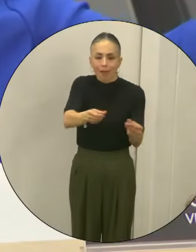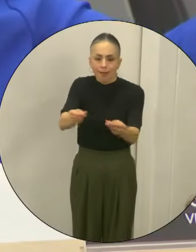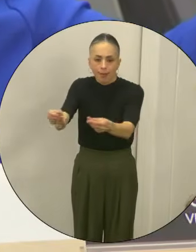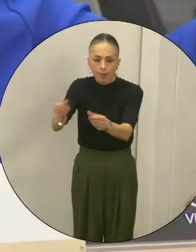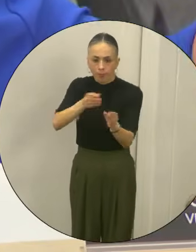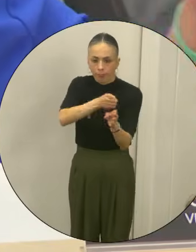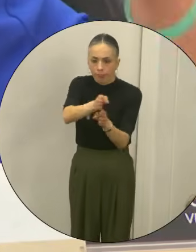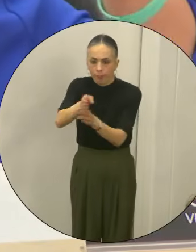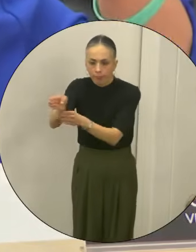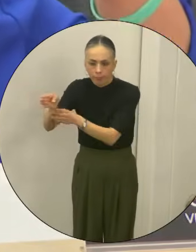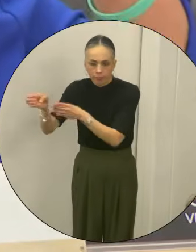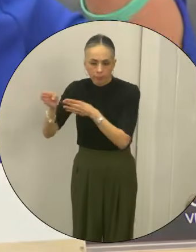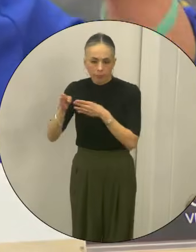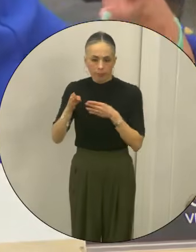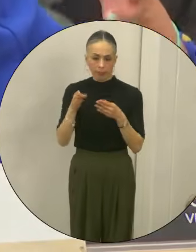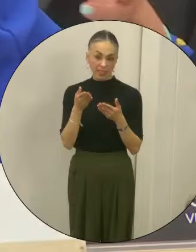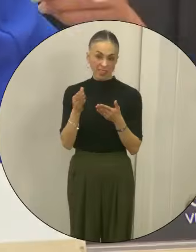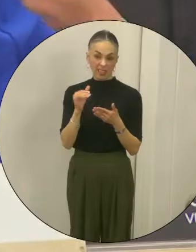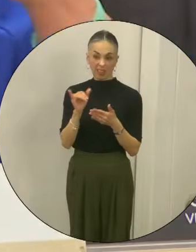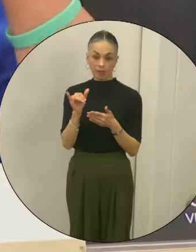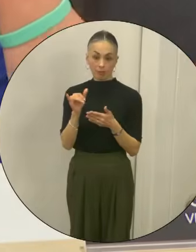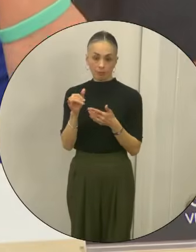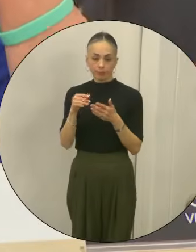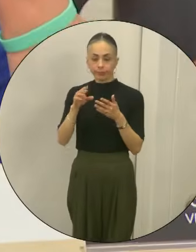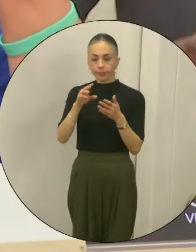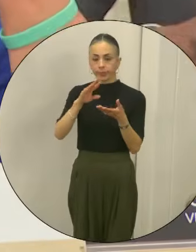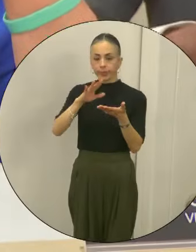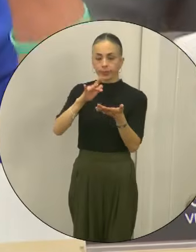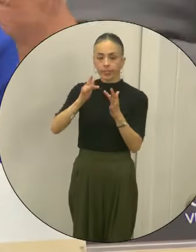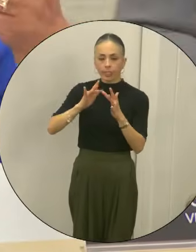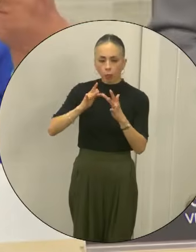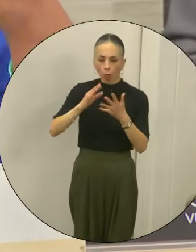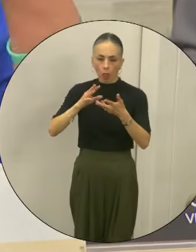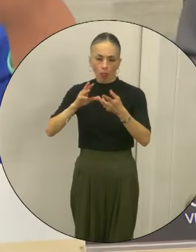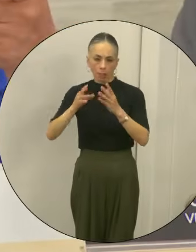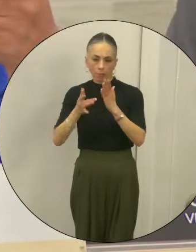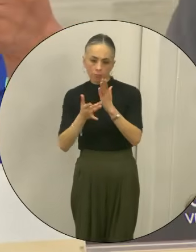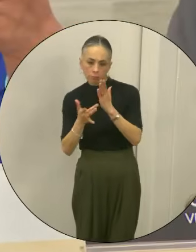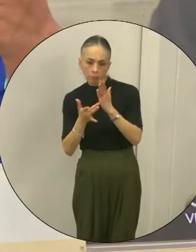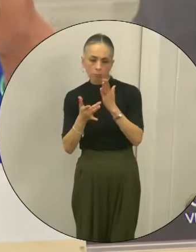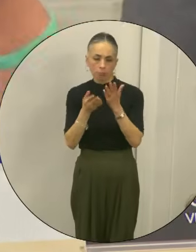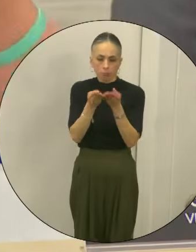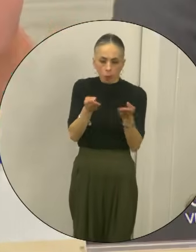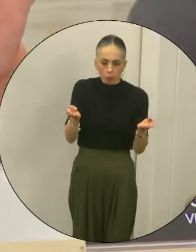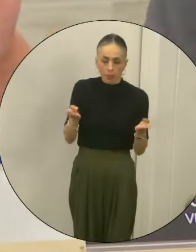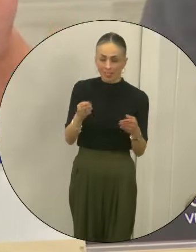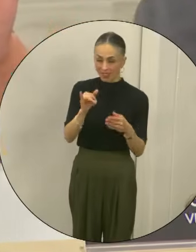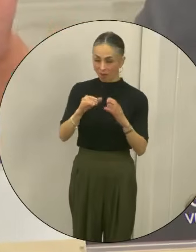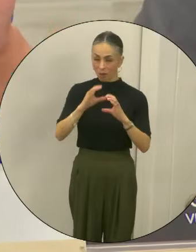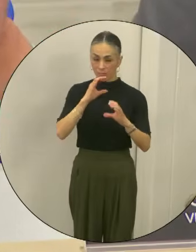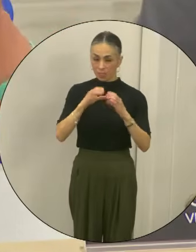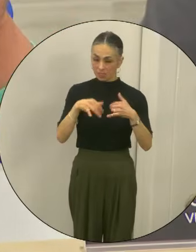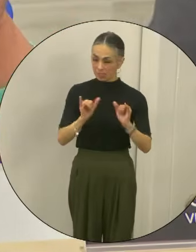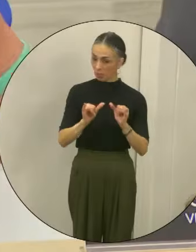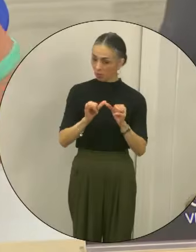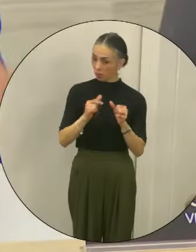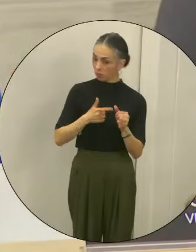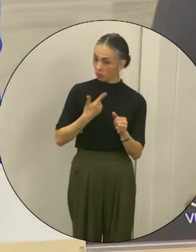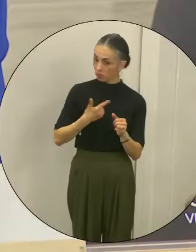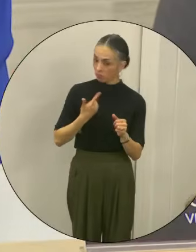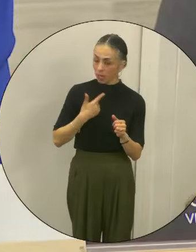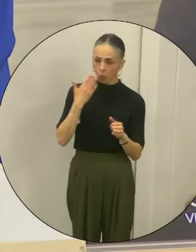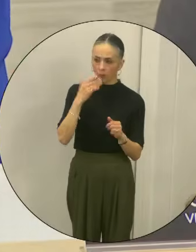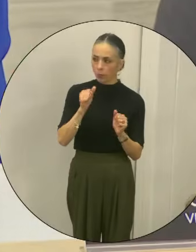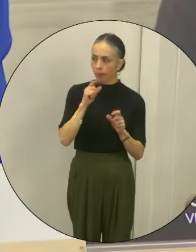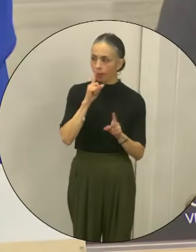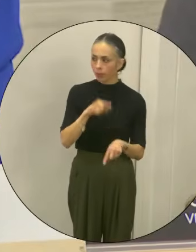like digital goods. So my question is that conversation still happening? I don't know if you could answer it, because I'm not